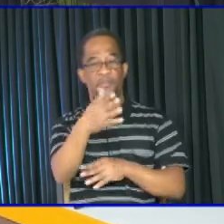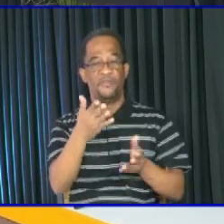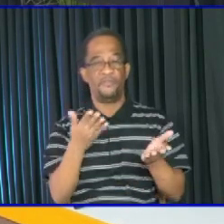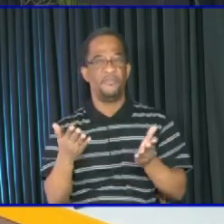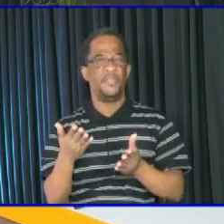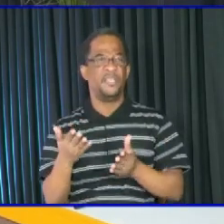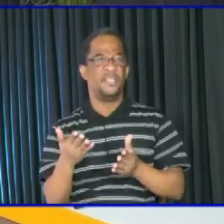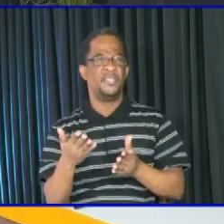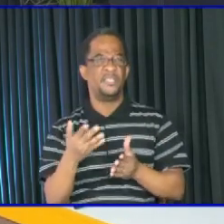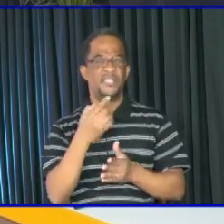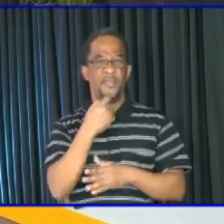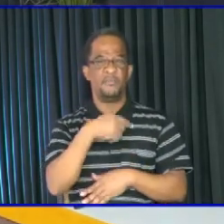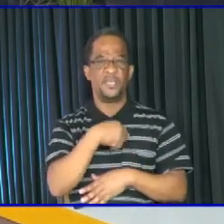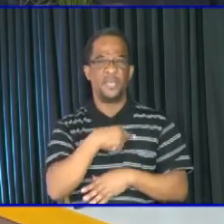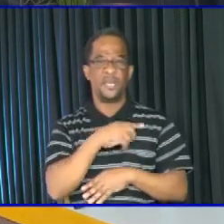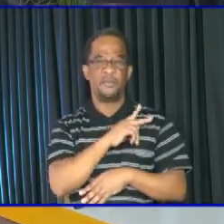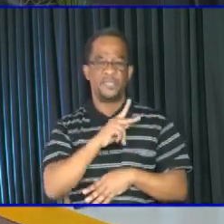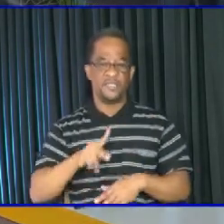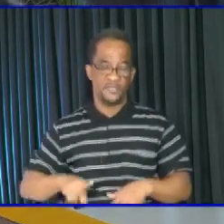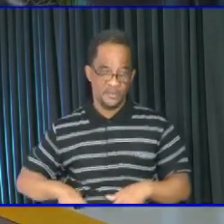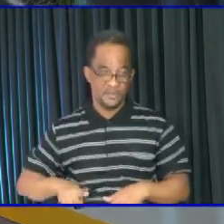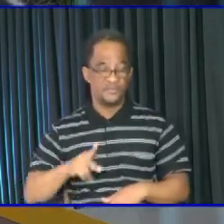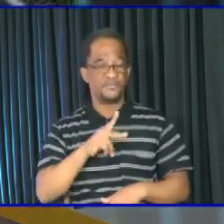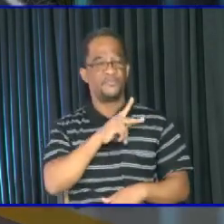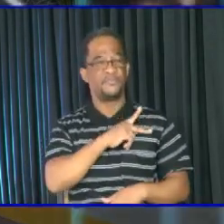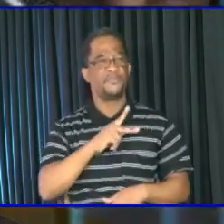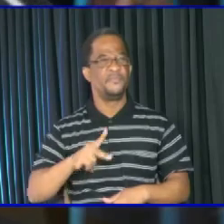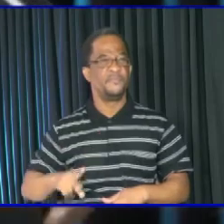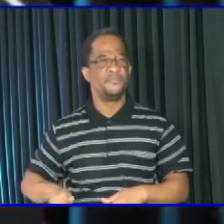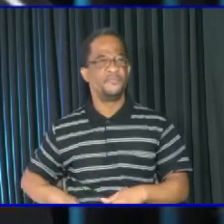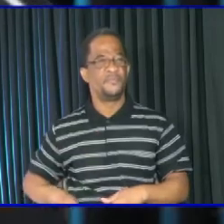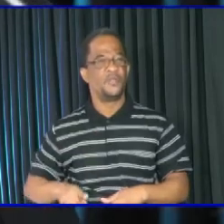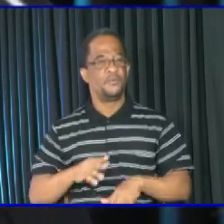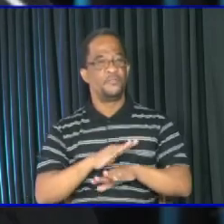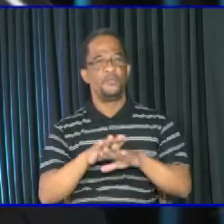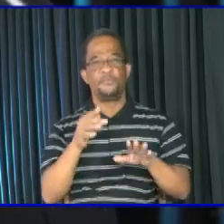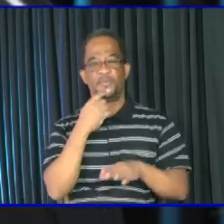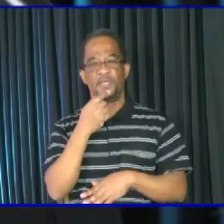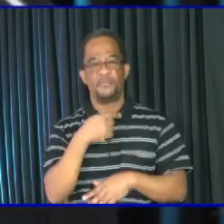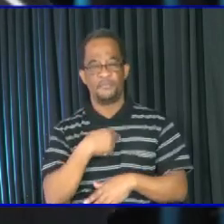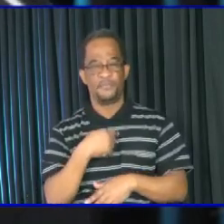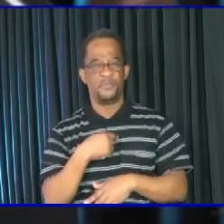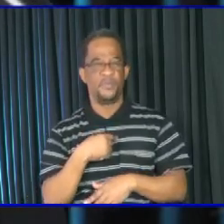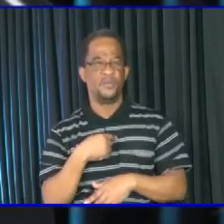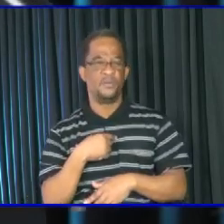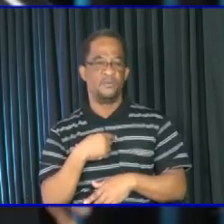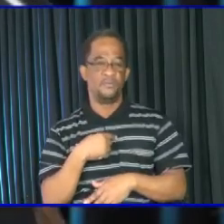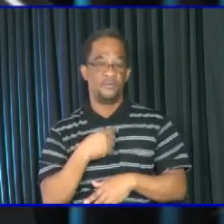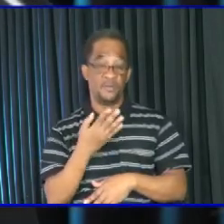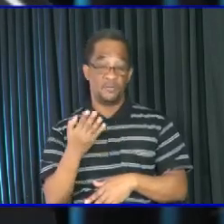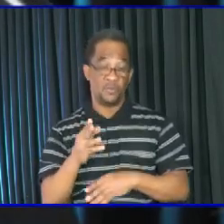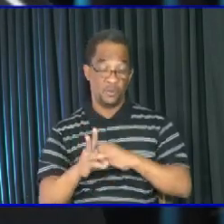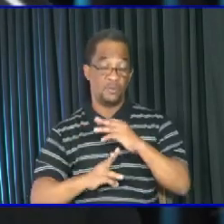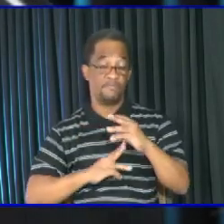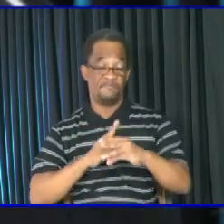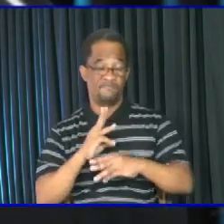me about the King of Kings. Don't tell me about the things of the